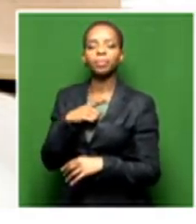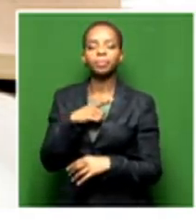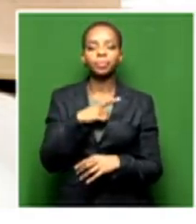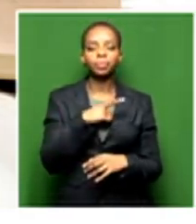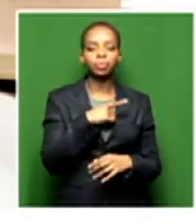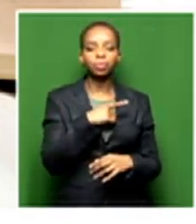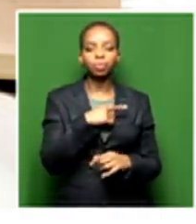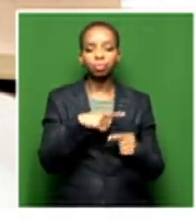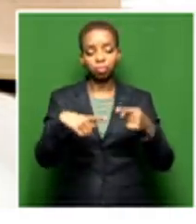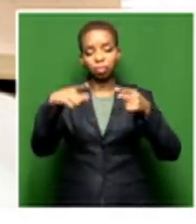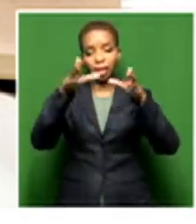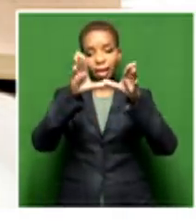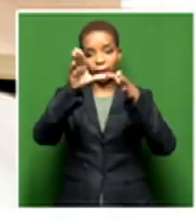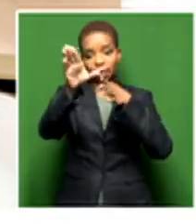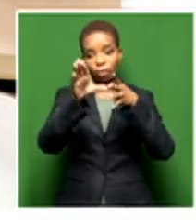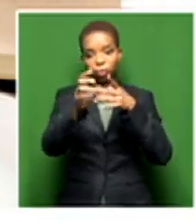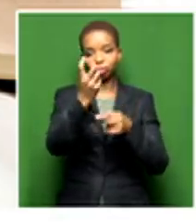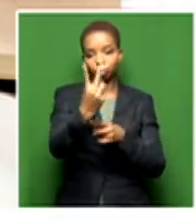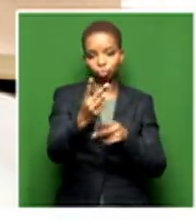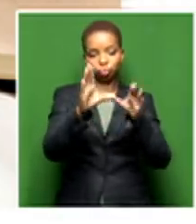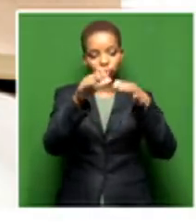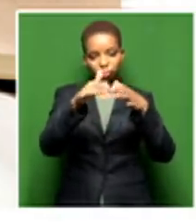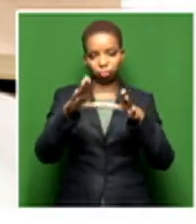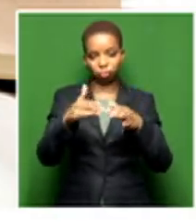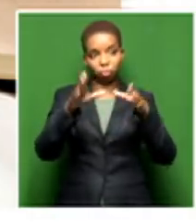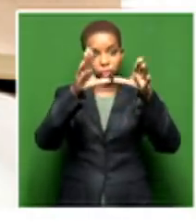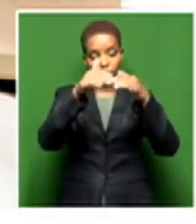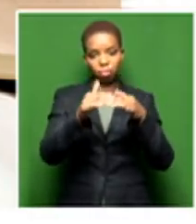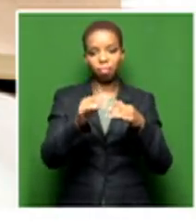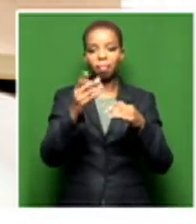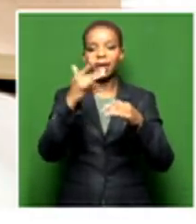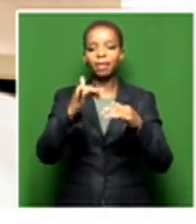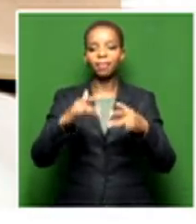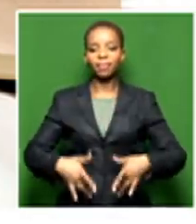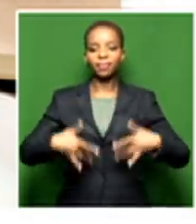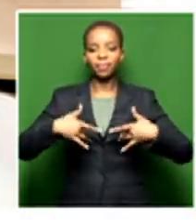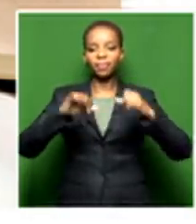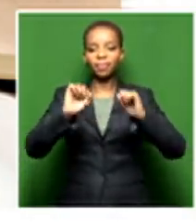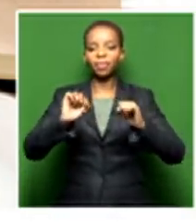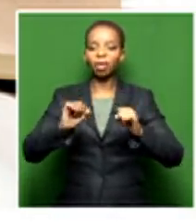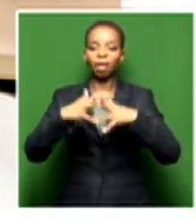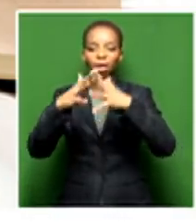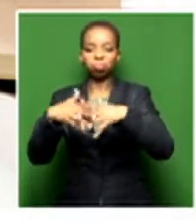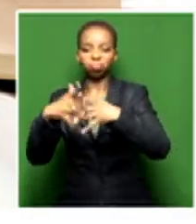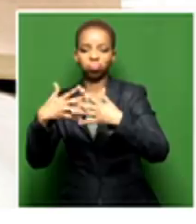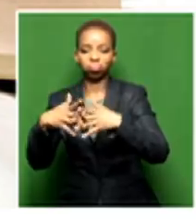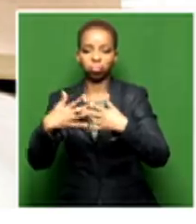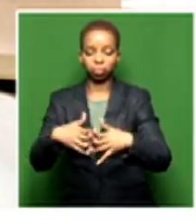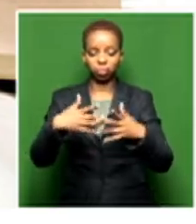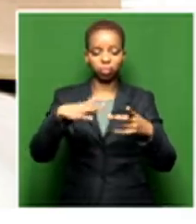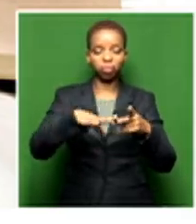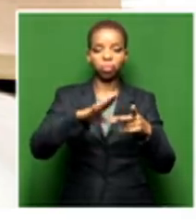So there are two categories there. One is just bad lifestyle causes that. The other is physiological conditions.